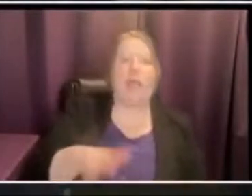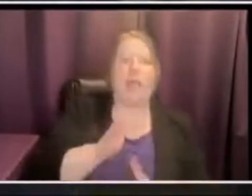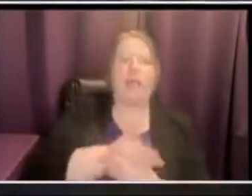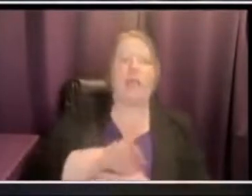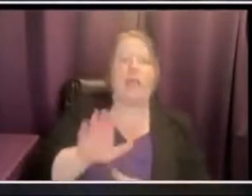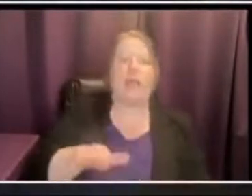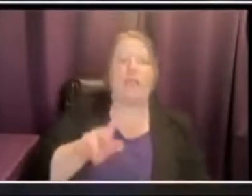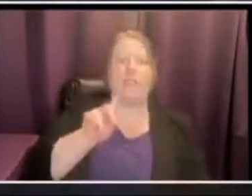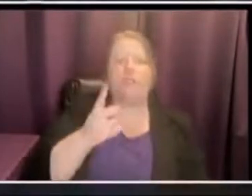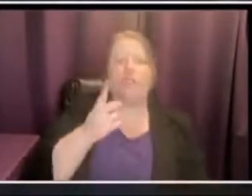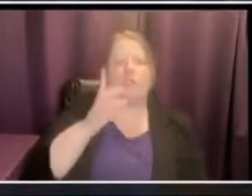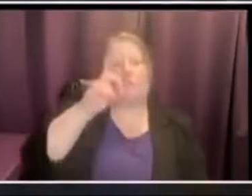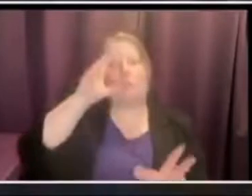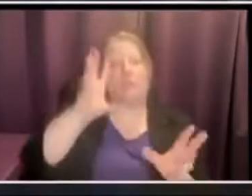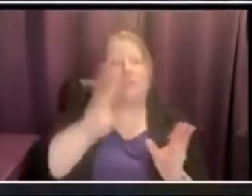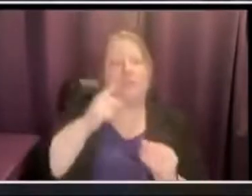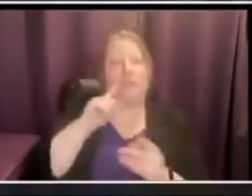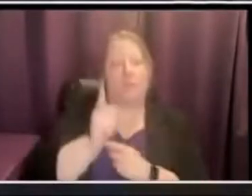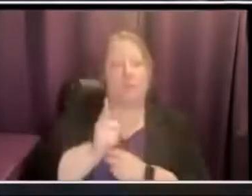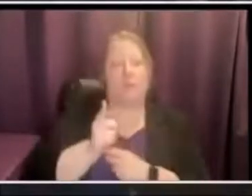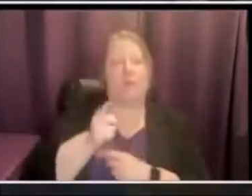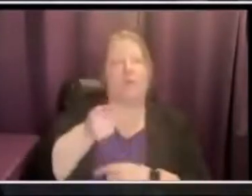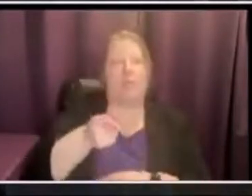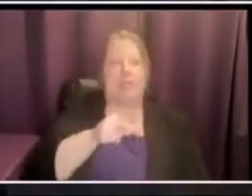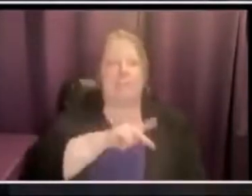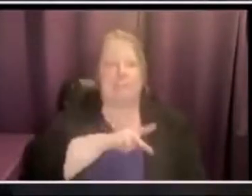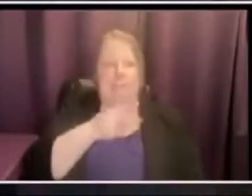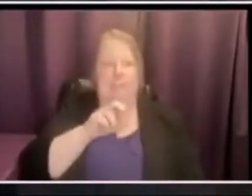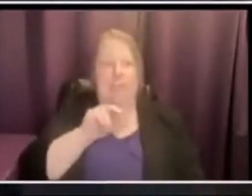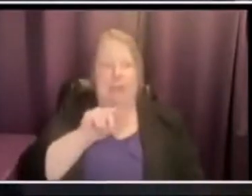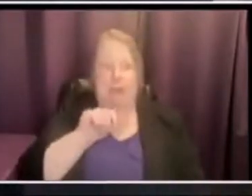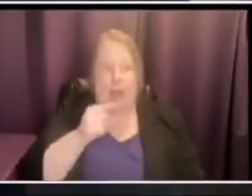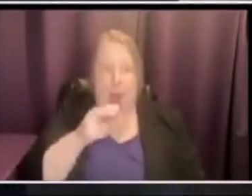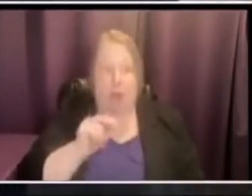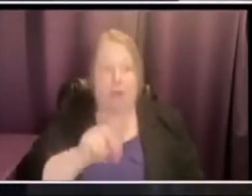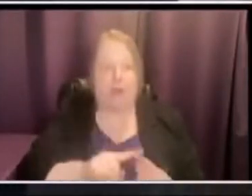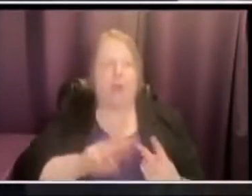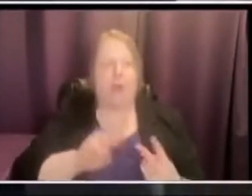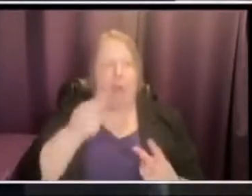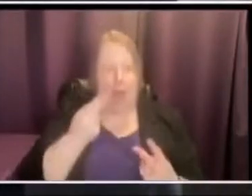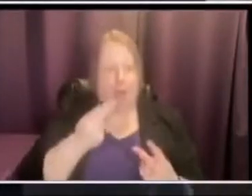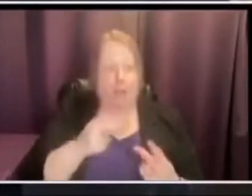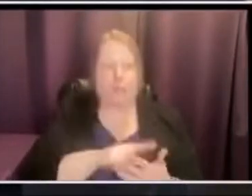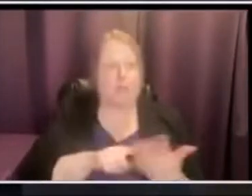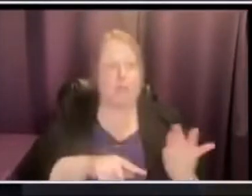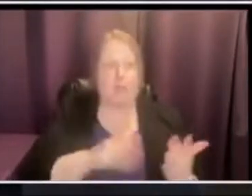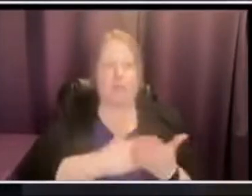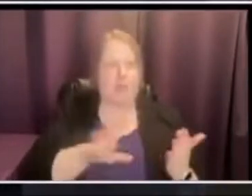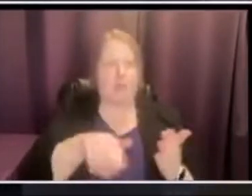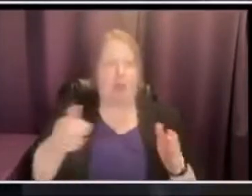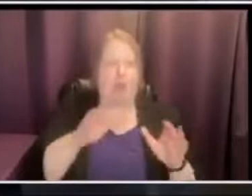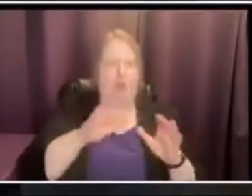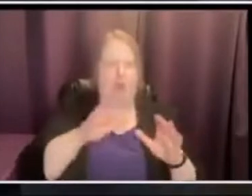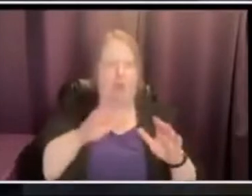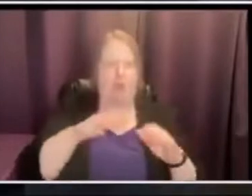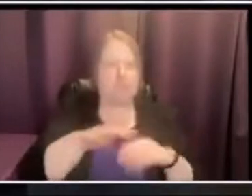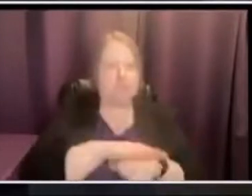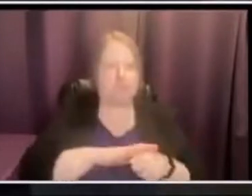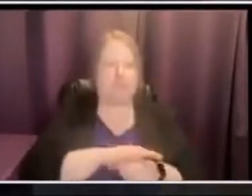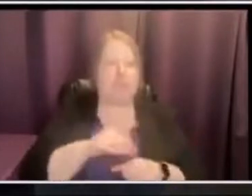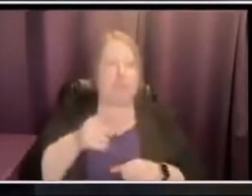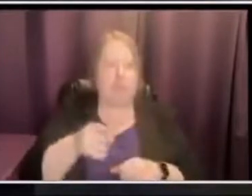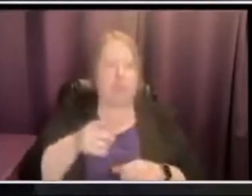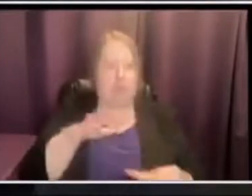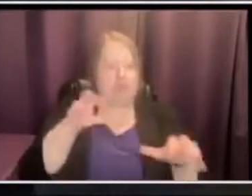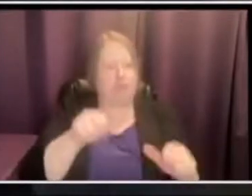Just pretend for a moment it was the Pentagon or the White House or some other entity that was under siege. And let